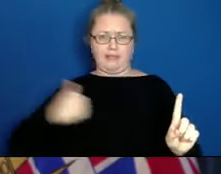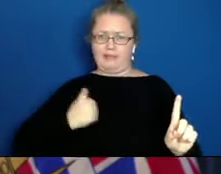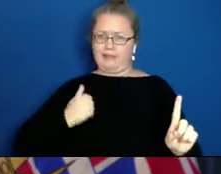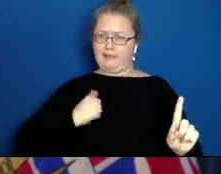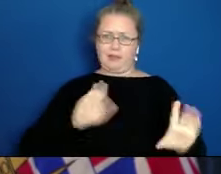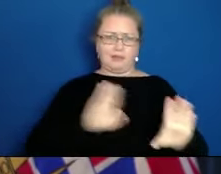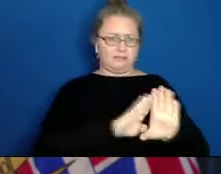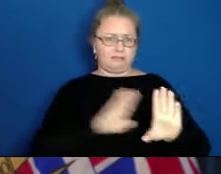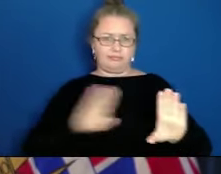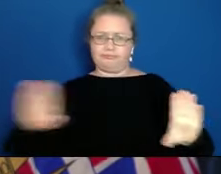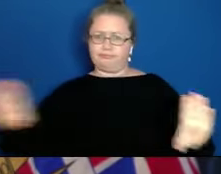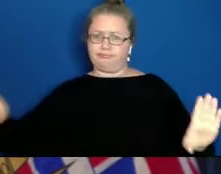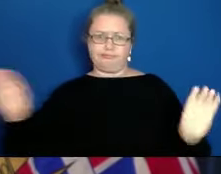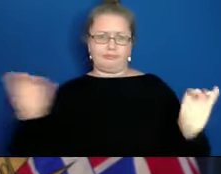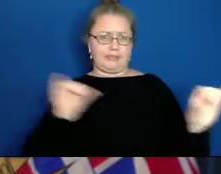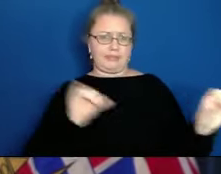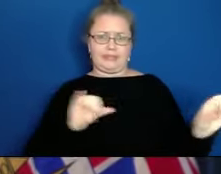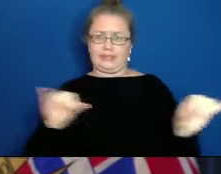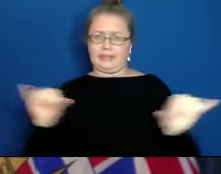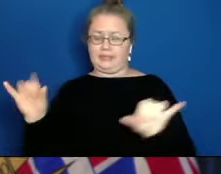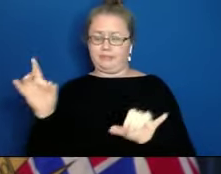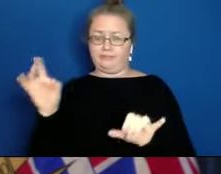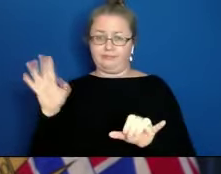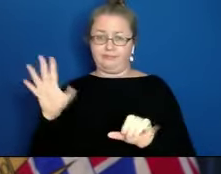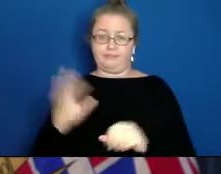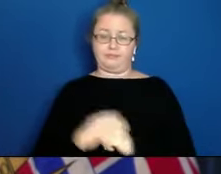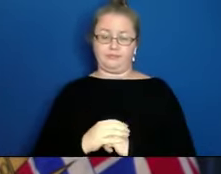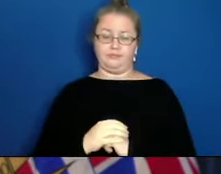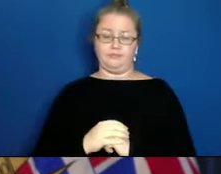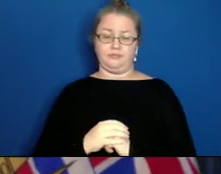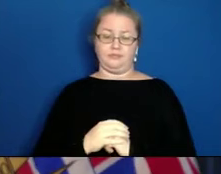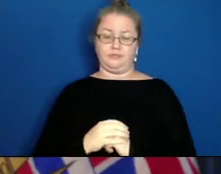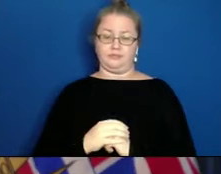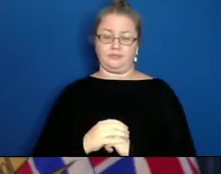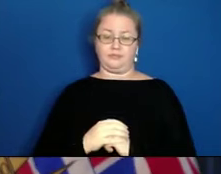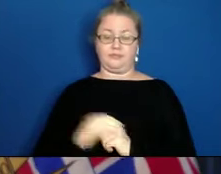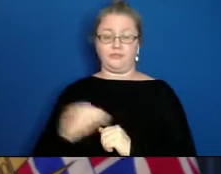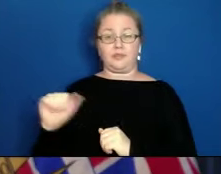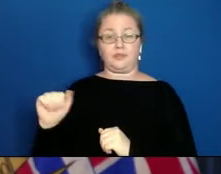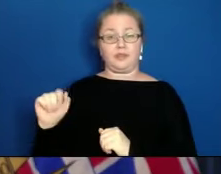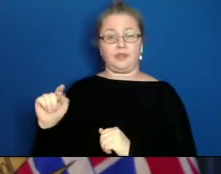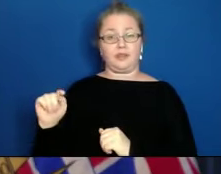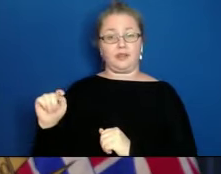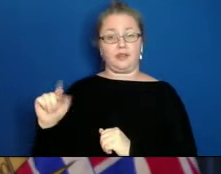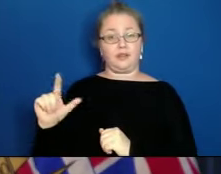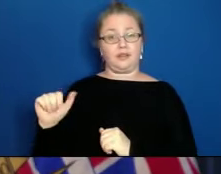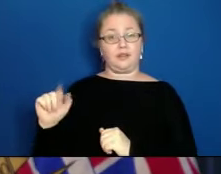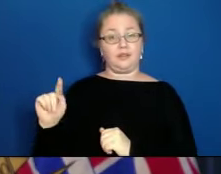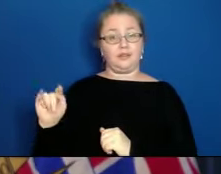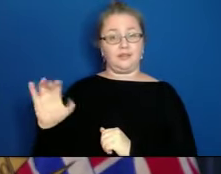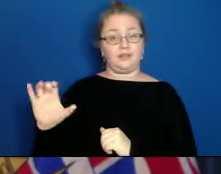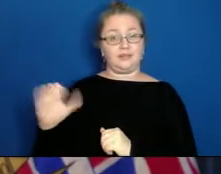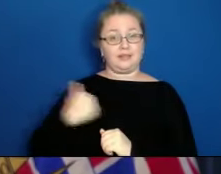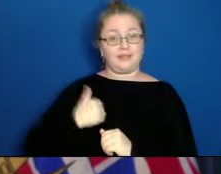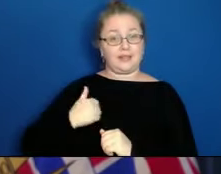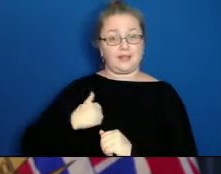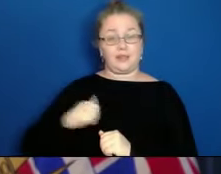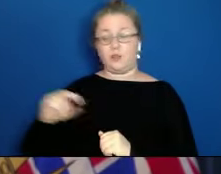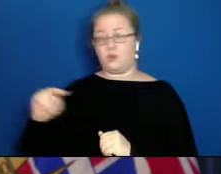the same small numbers of people coming here as the Atlantic bubble, but that's not to be for